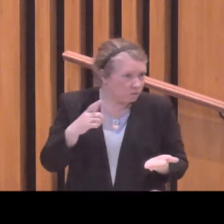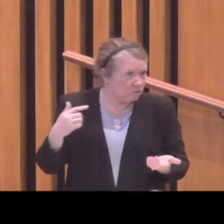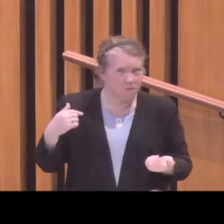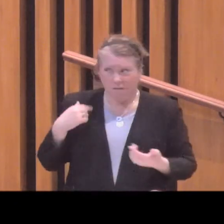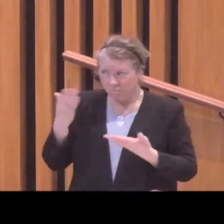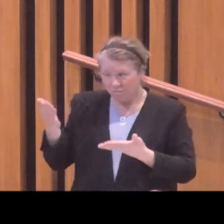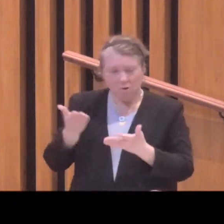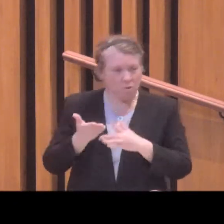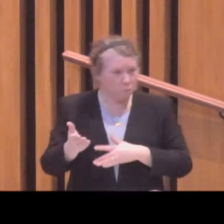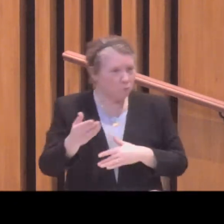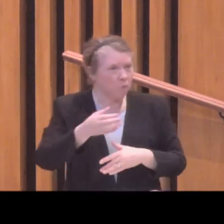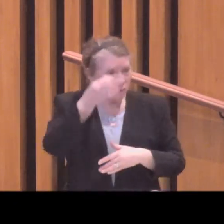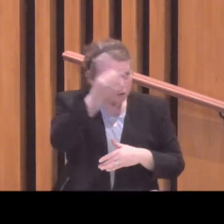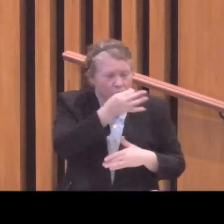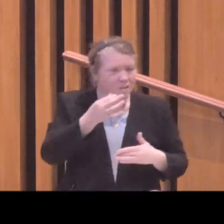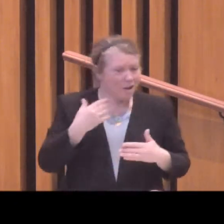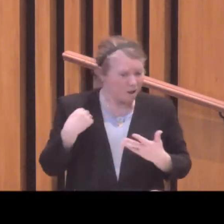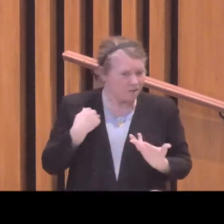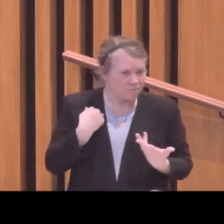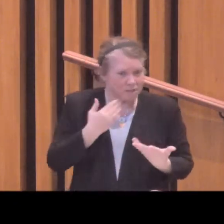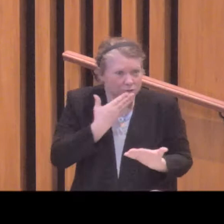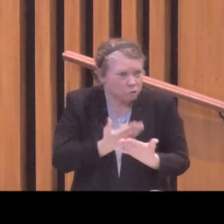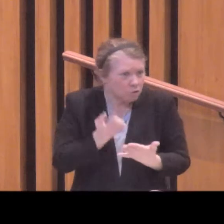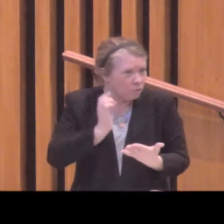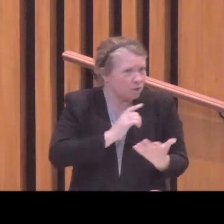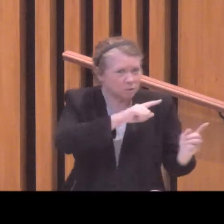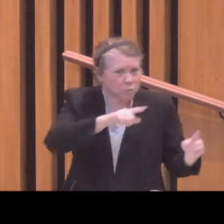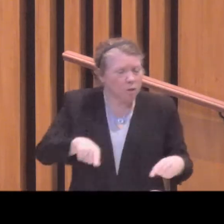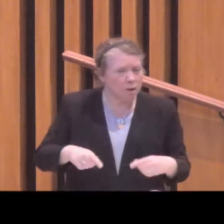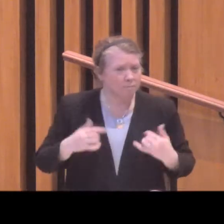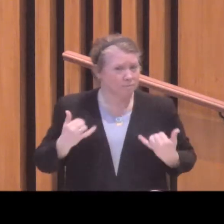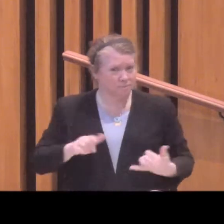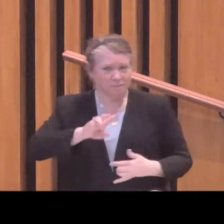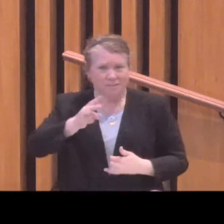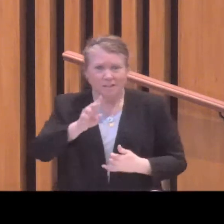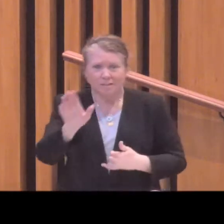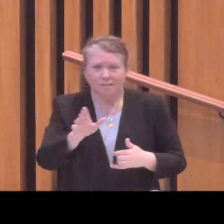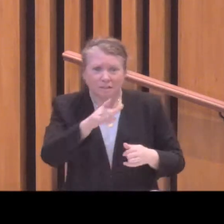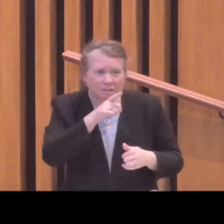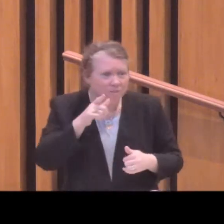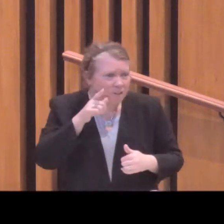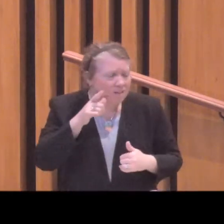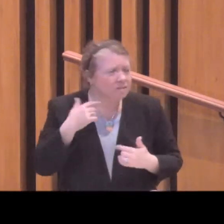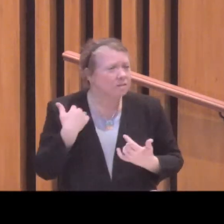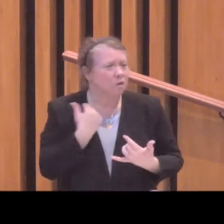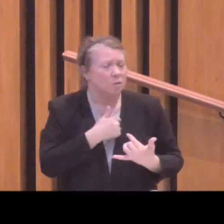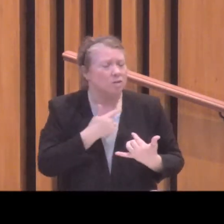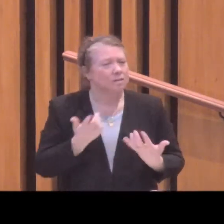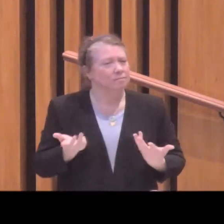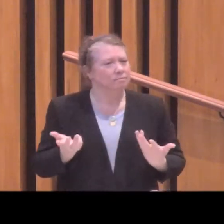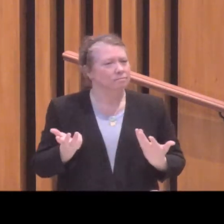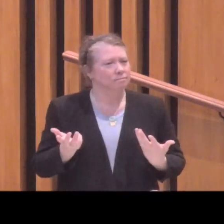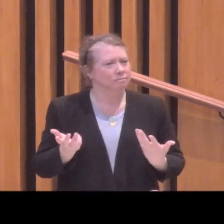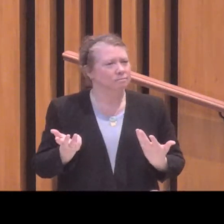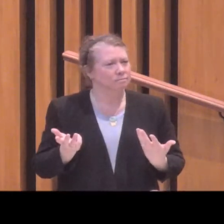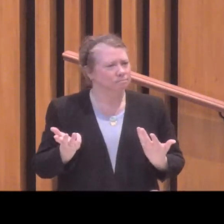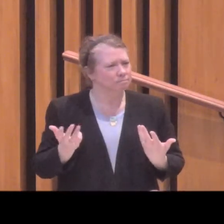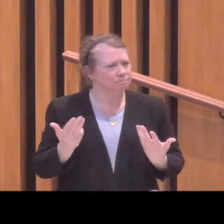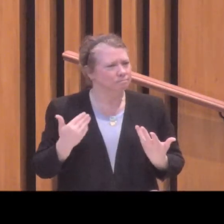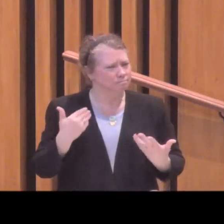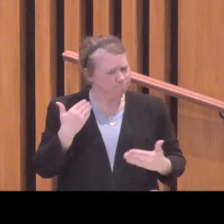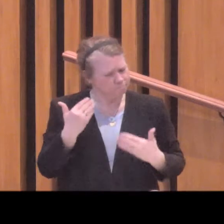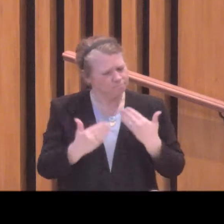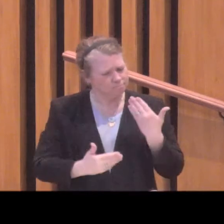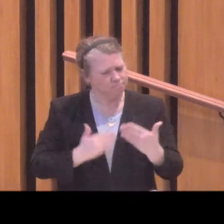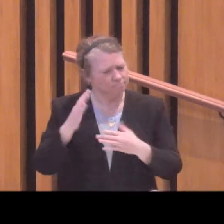Even in the midst of our second Sunday of Lent, as we take on that spiritual discipline, those ways in which